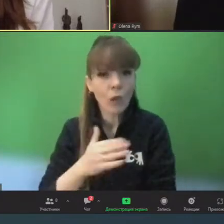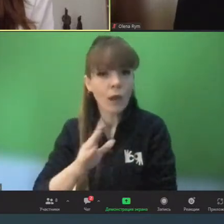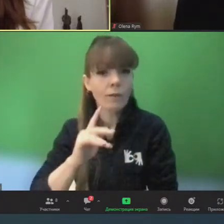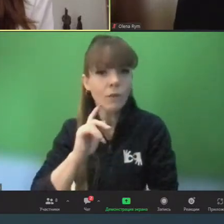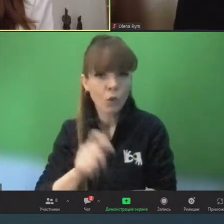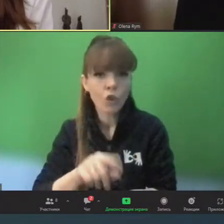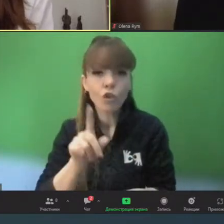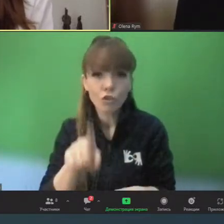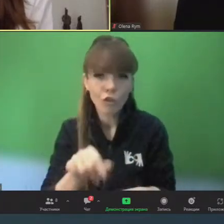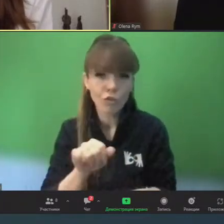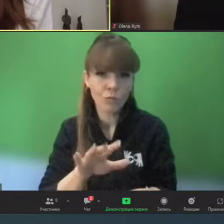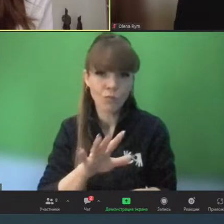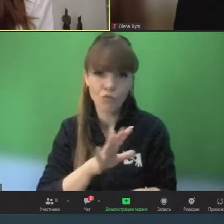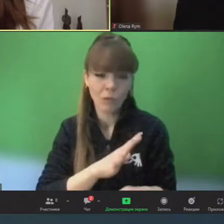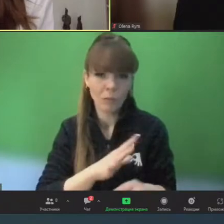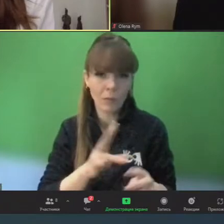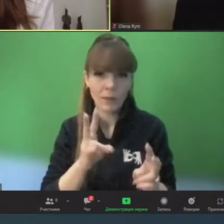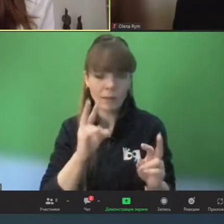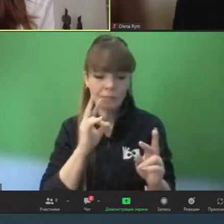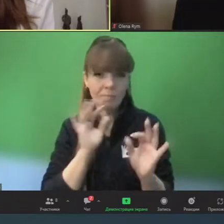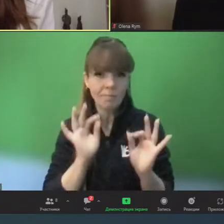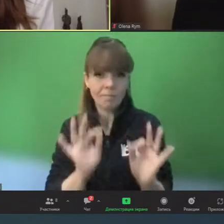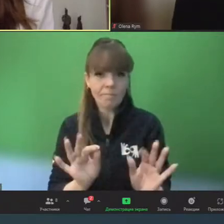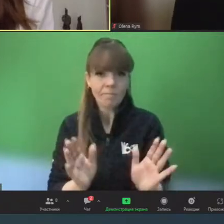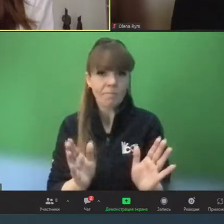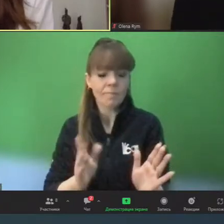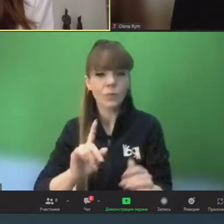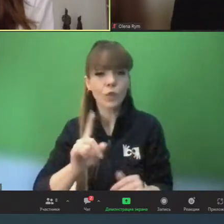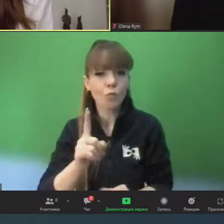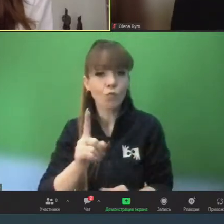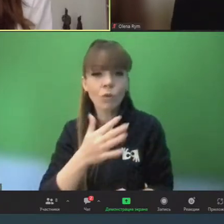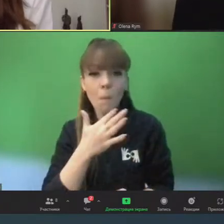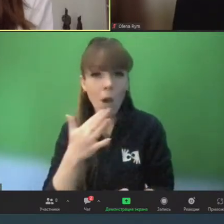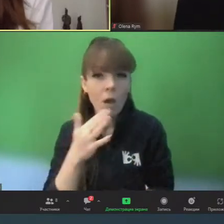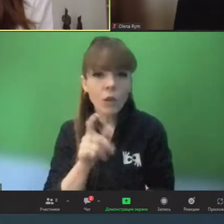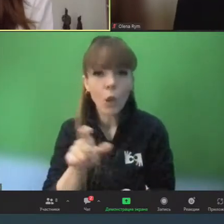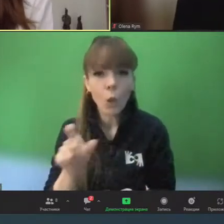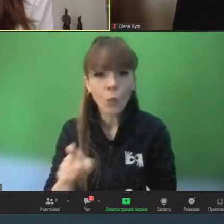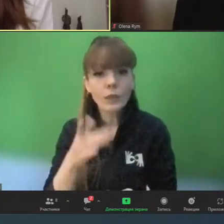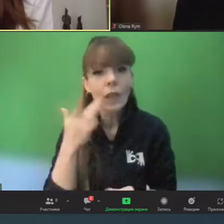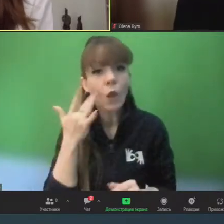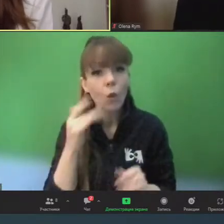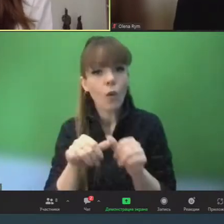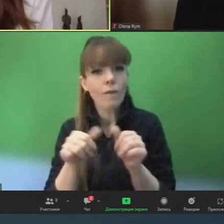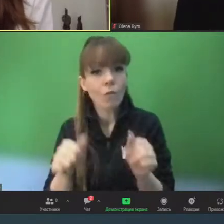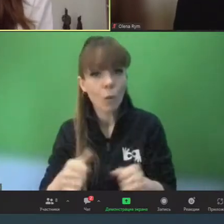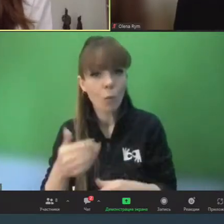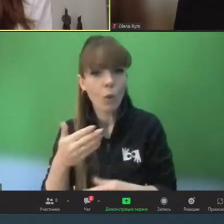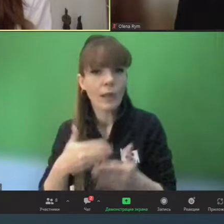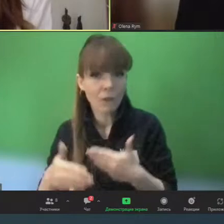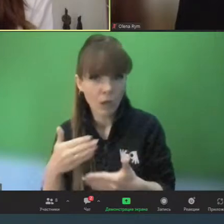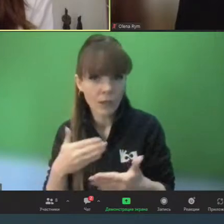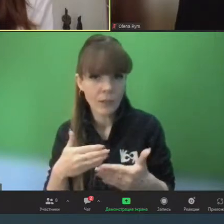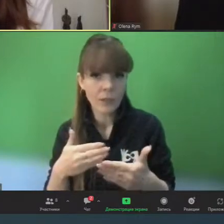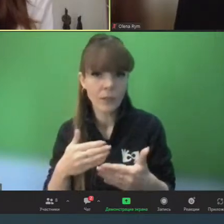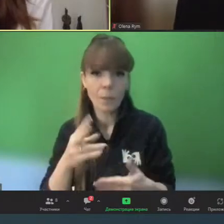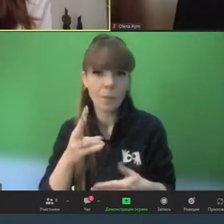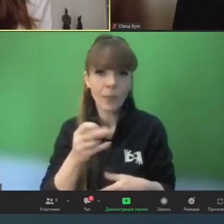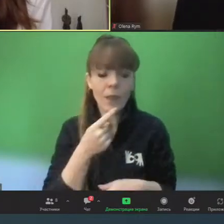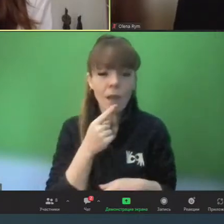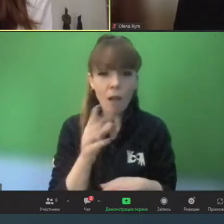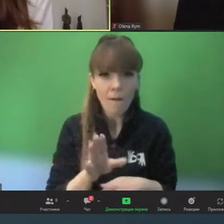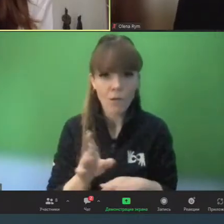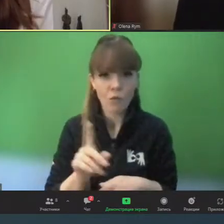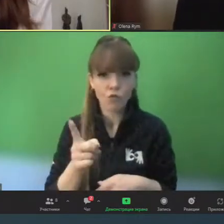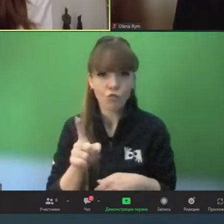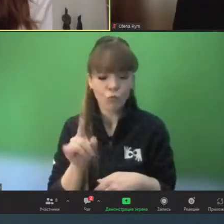now registering in Ukraine seems to be irrelevant today. And the figures are irrelevant because